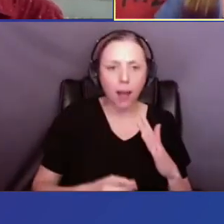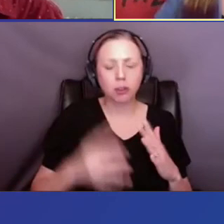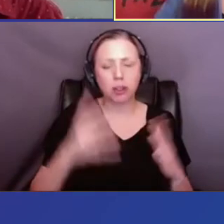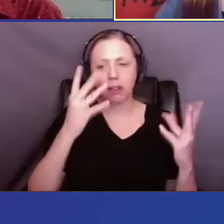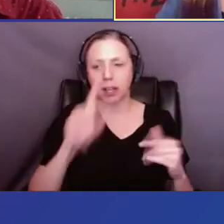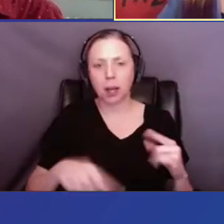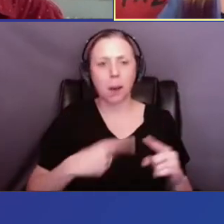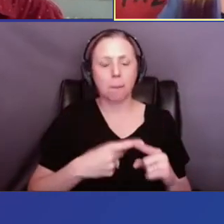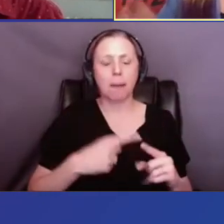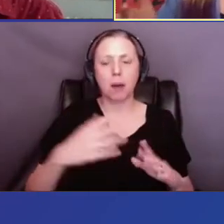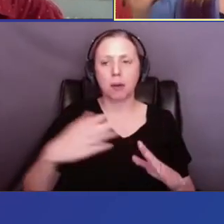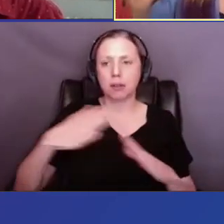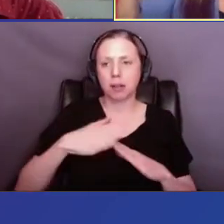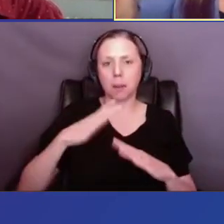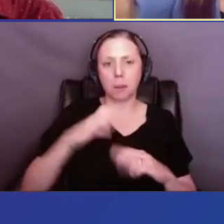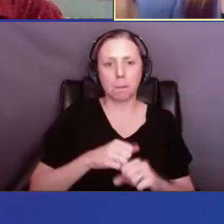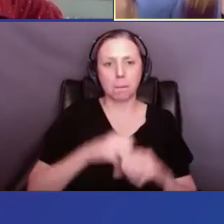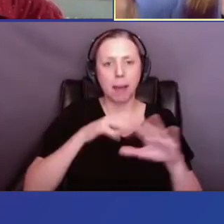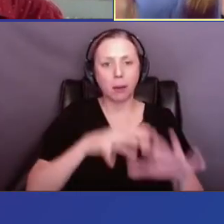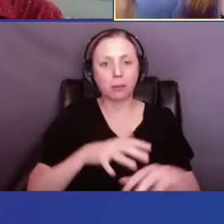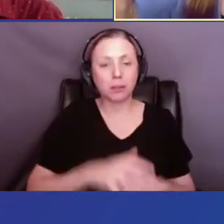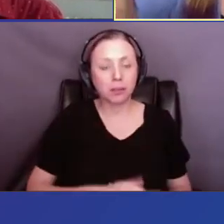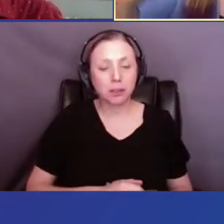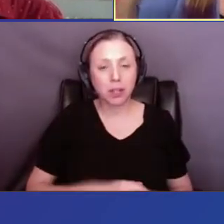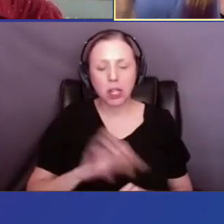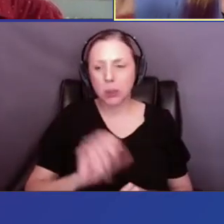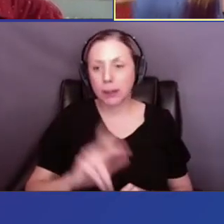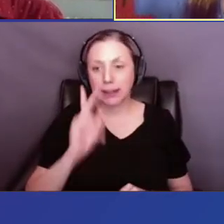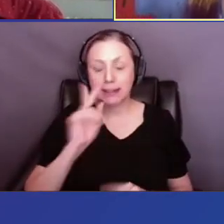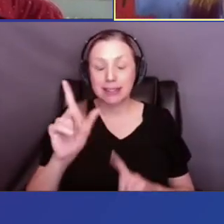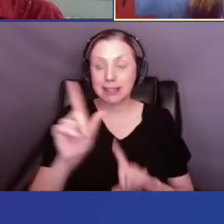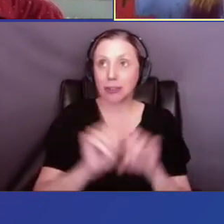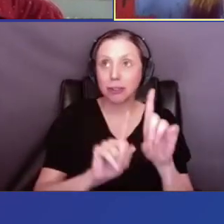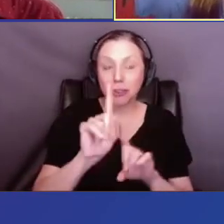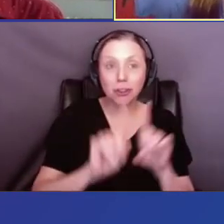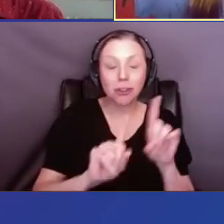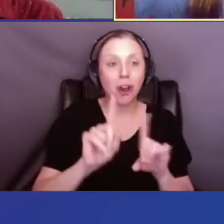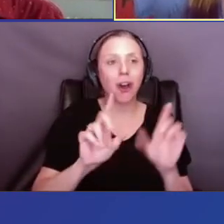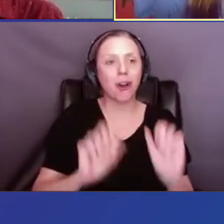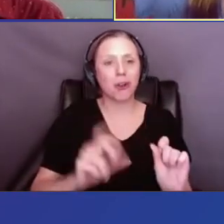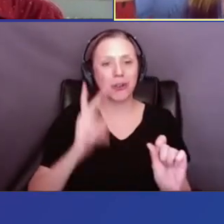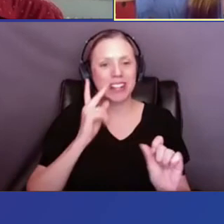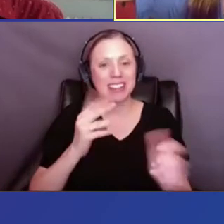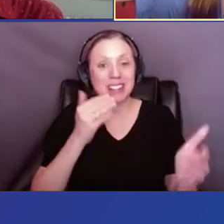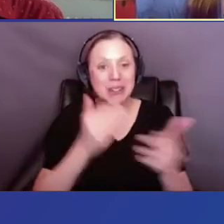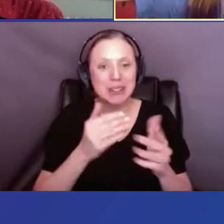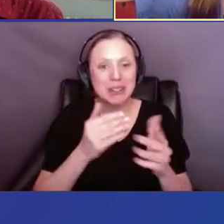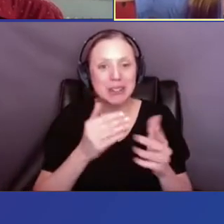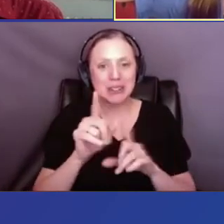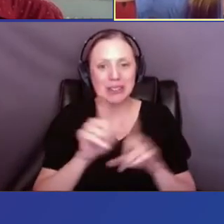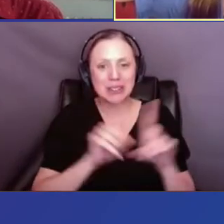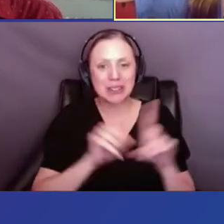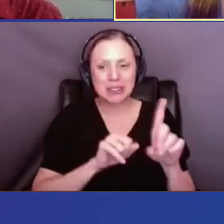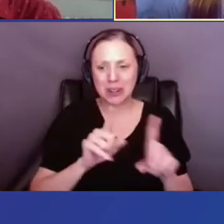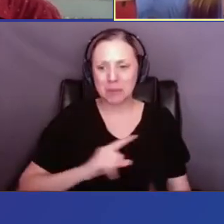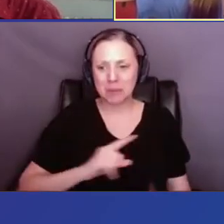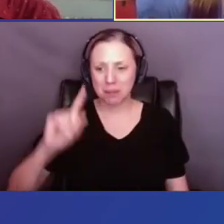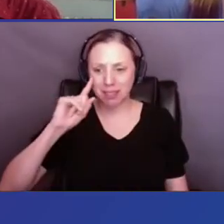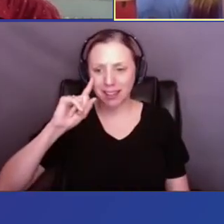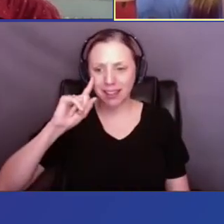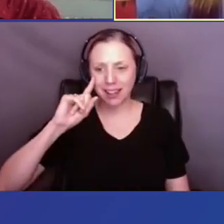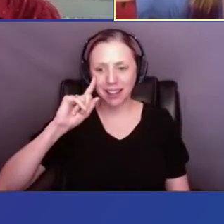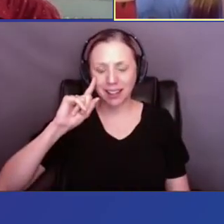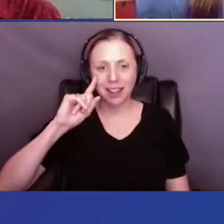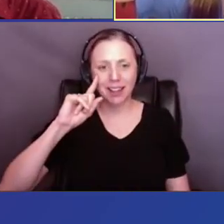mountain, to see the stars, right? To see closer the stars. I'm like, why are you not standing just at